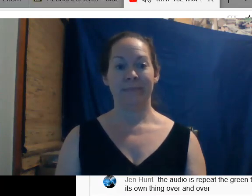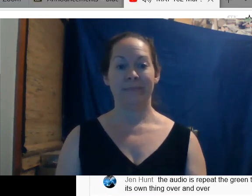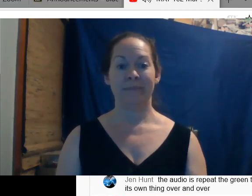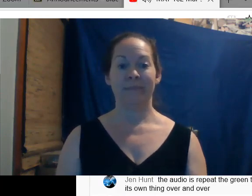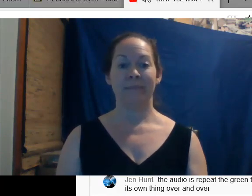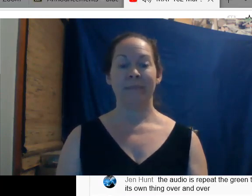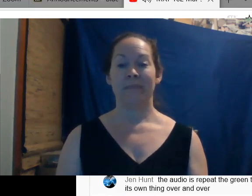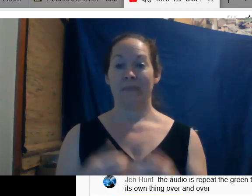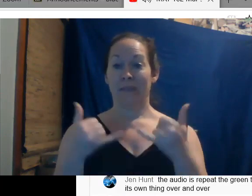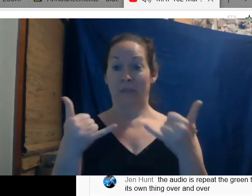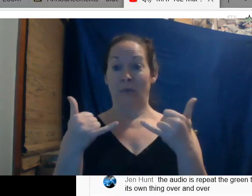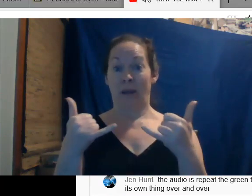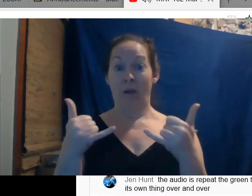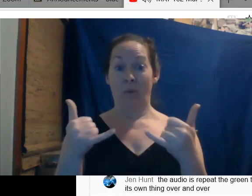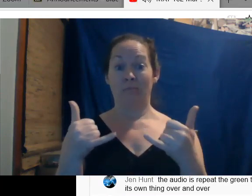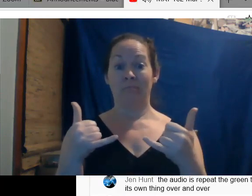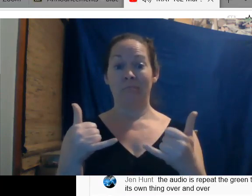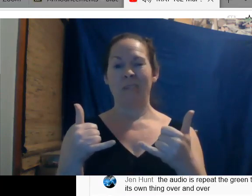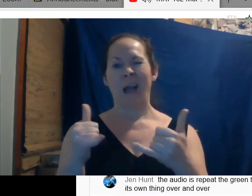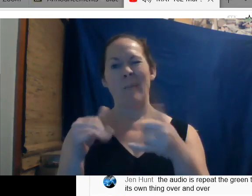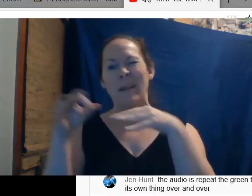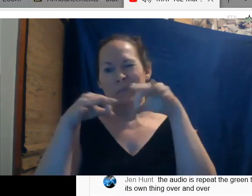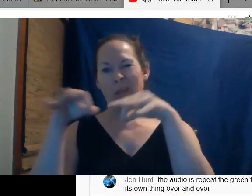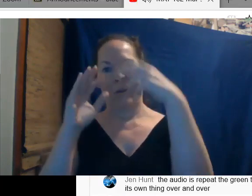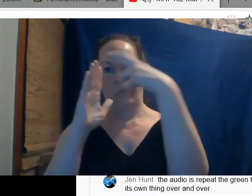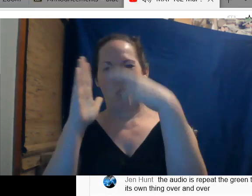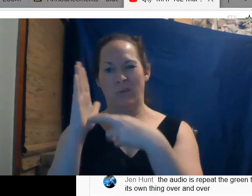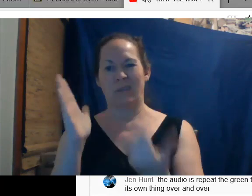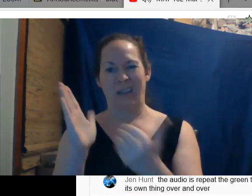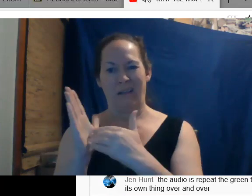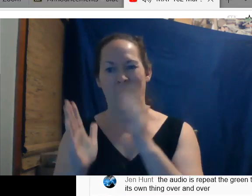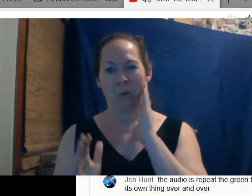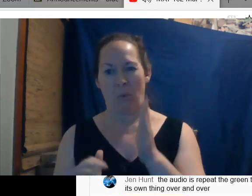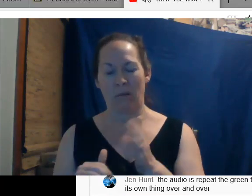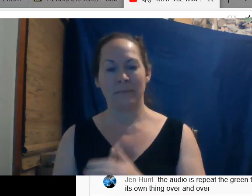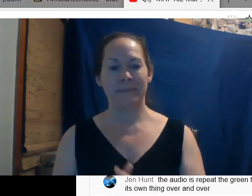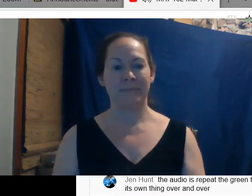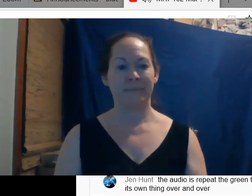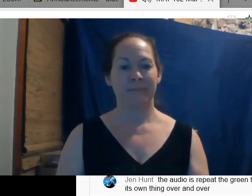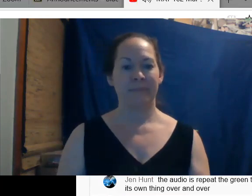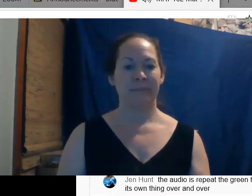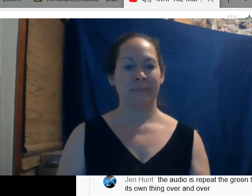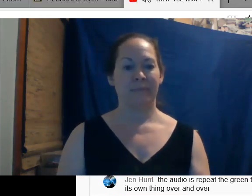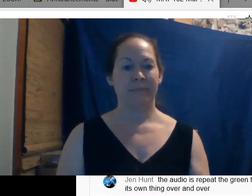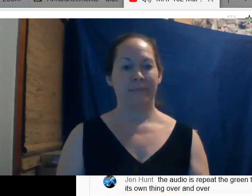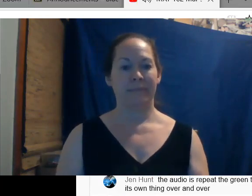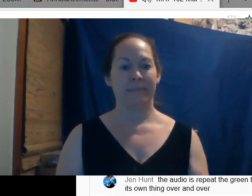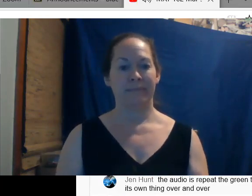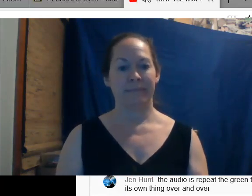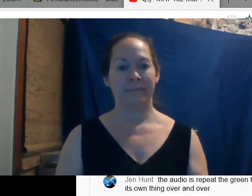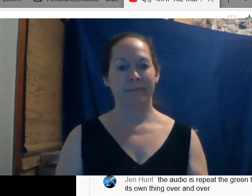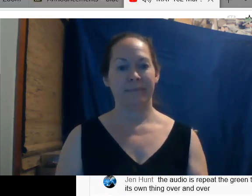So I'm going to break down these rules here, and then we're going to go through this step by step. But this is what it borrows from